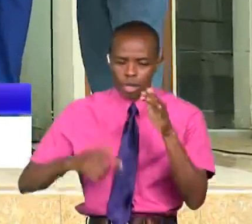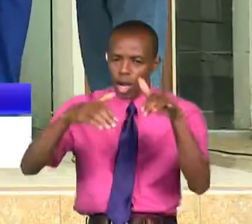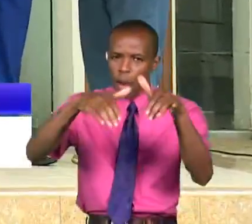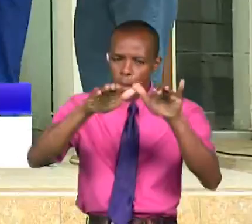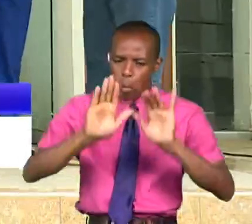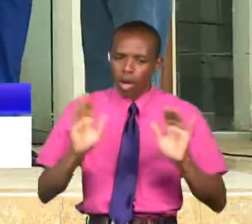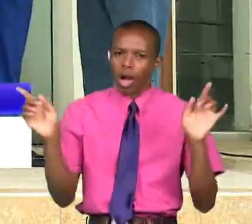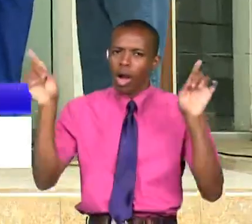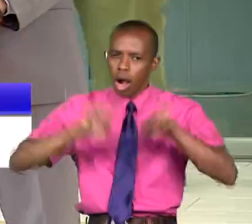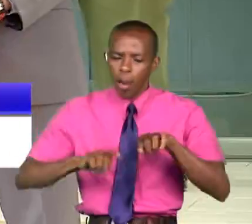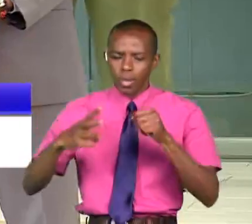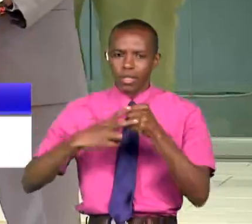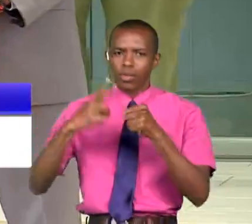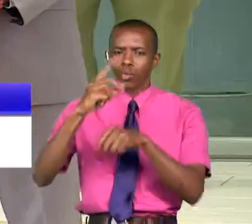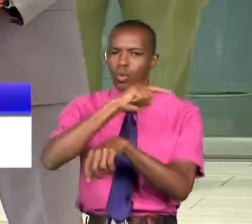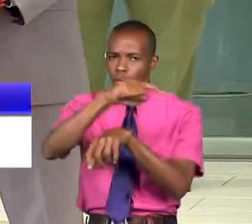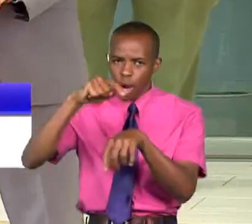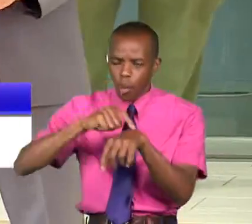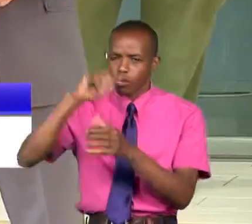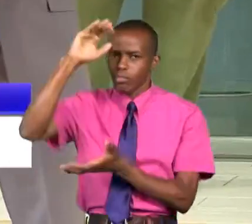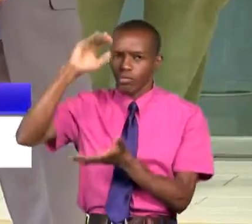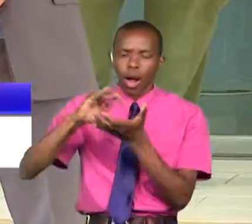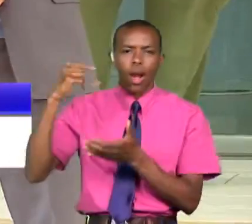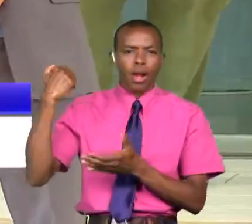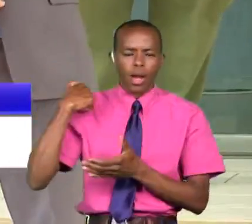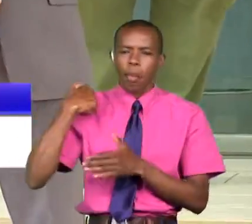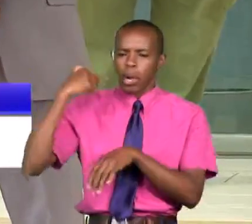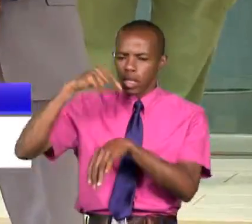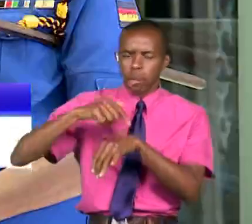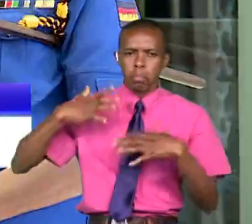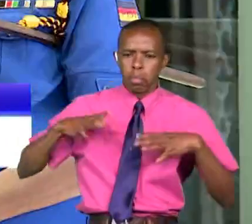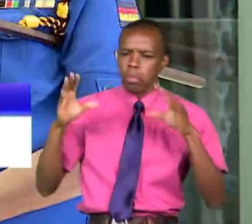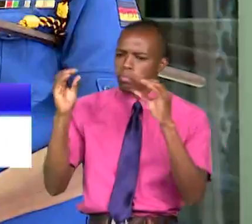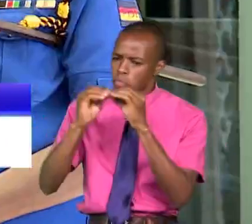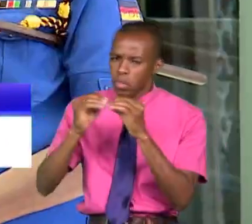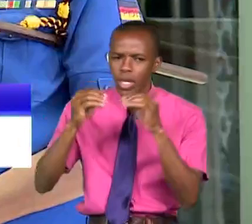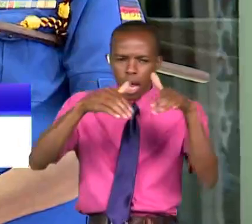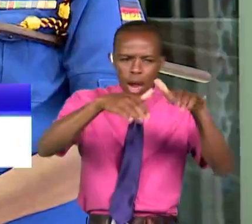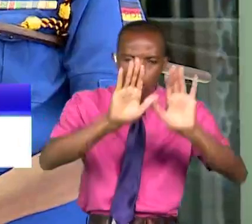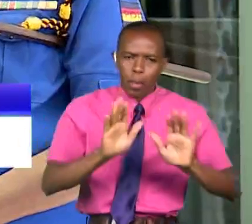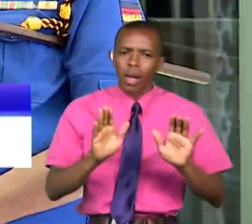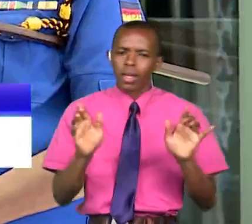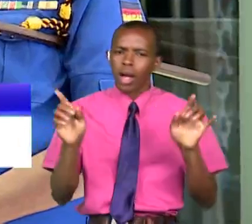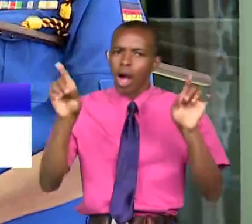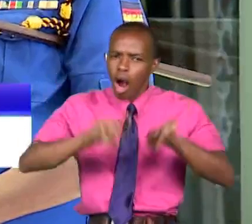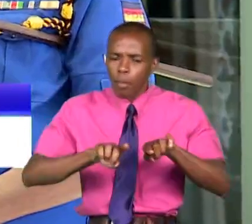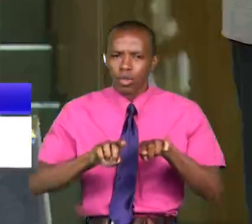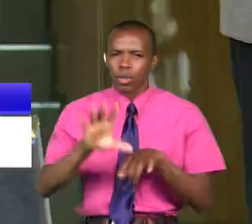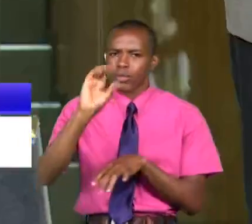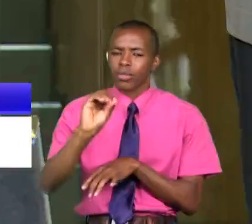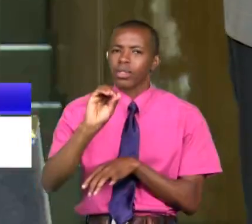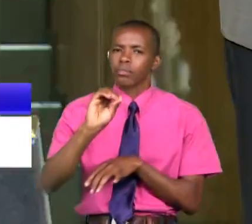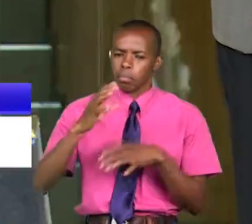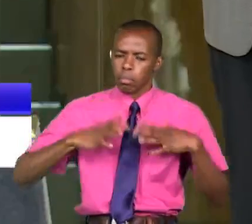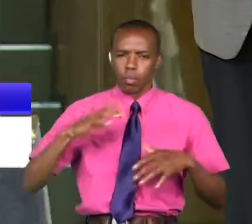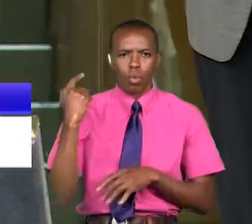be conducted within 72 hours to reduce the number of times people meet, and barriers should be attended by 50 people only.